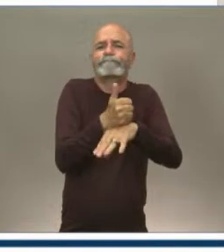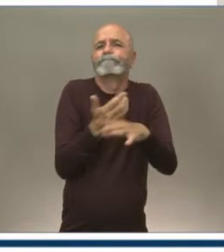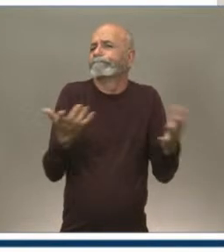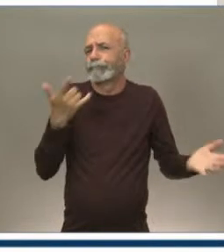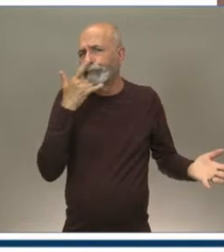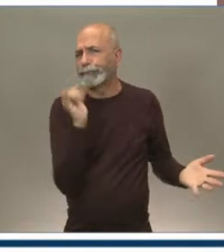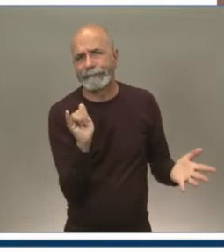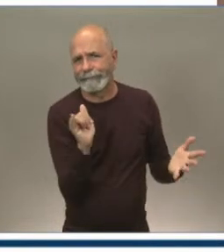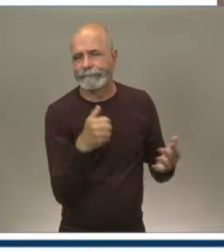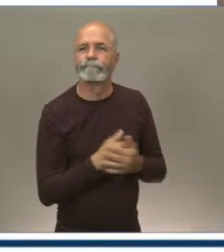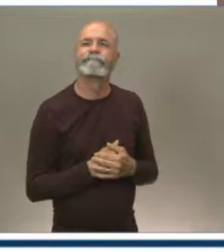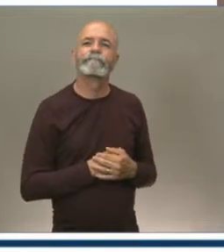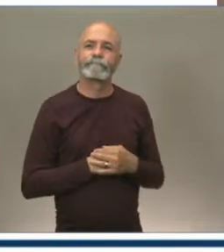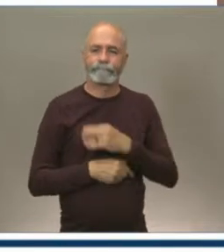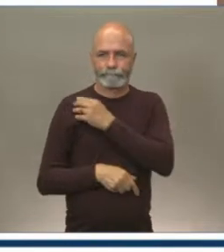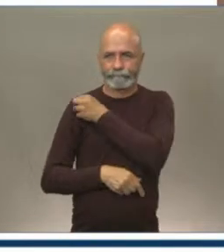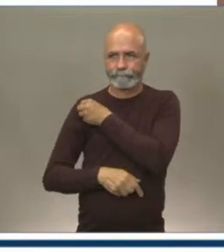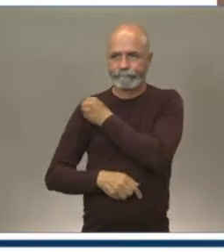Thank you.